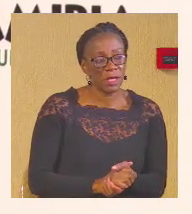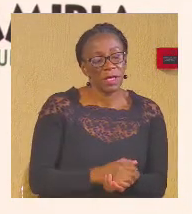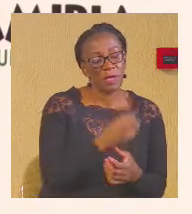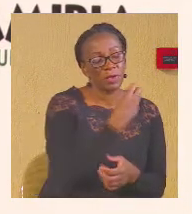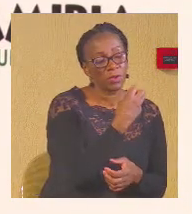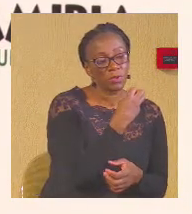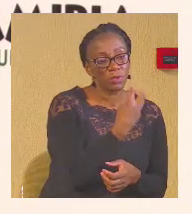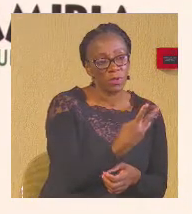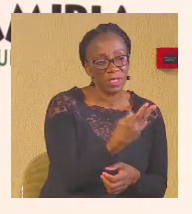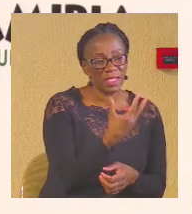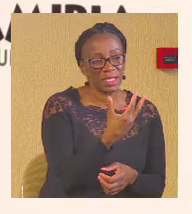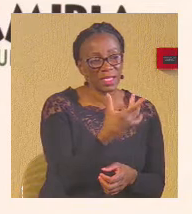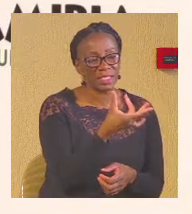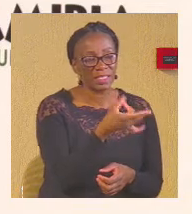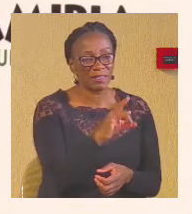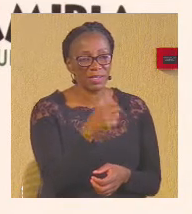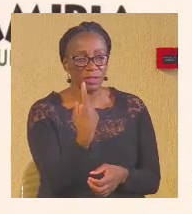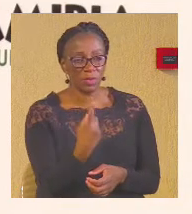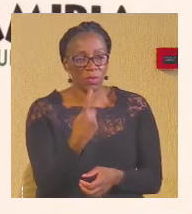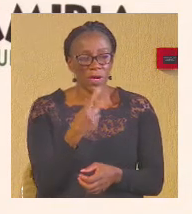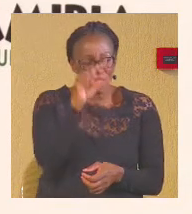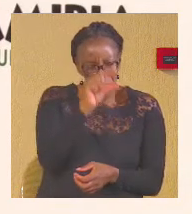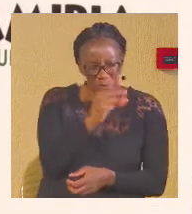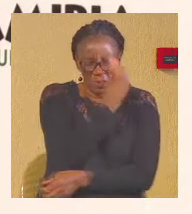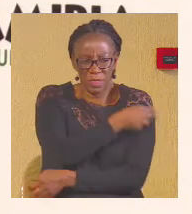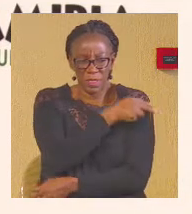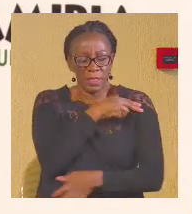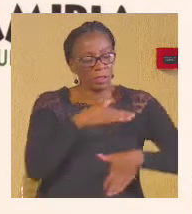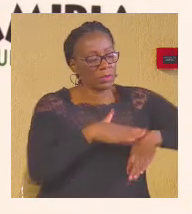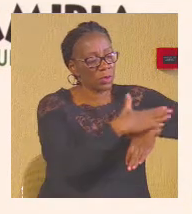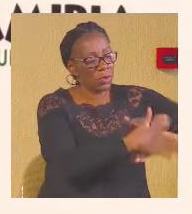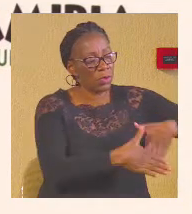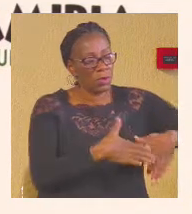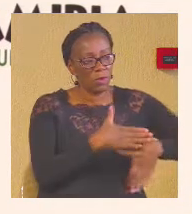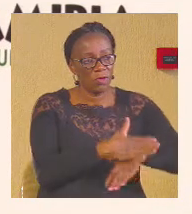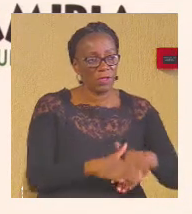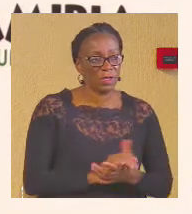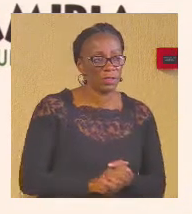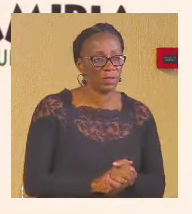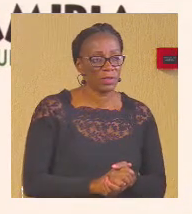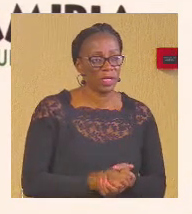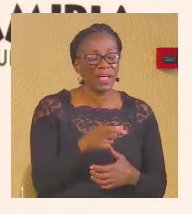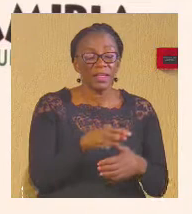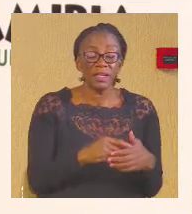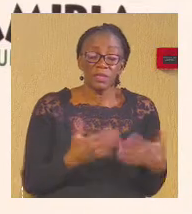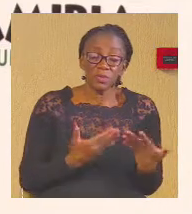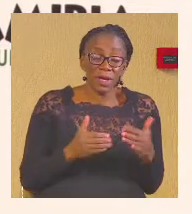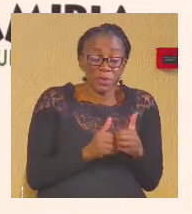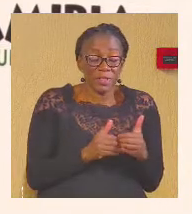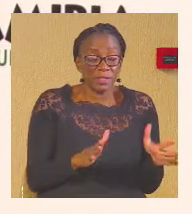spread over this large country called Namibia. So that is the basis from where we are